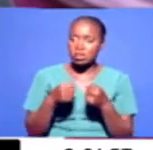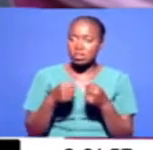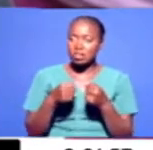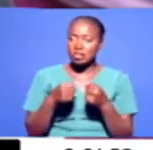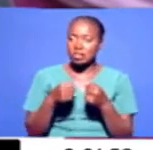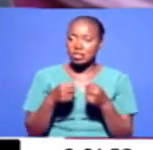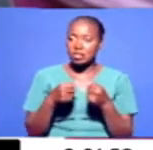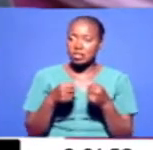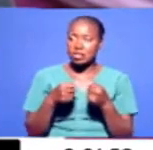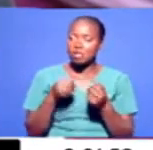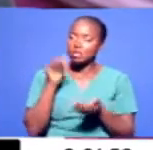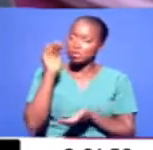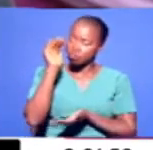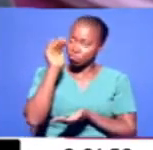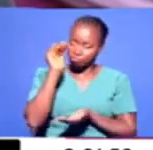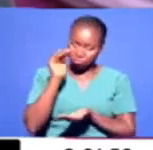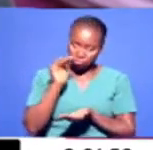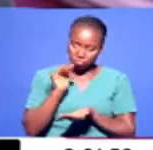to reduce